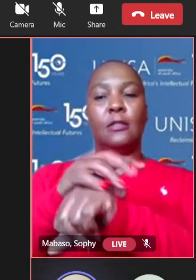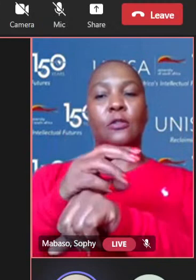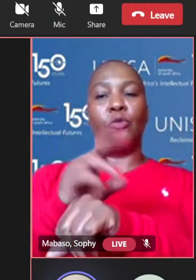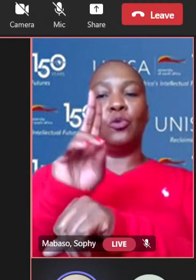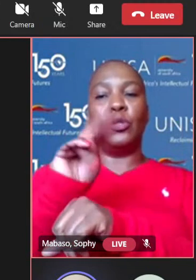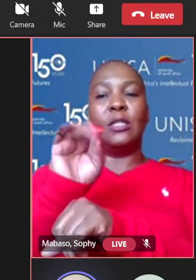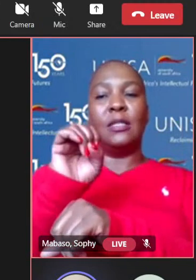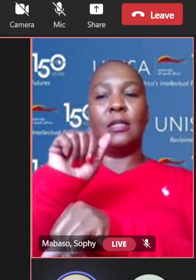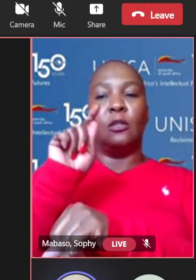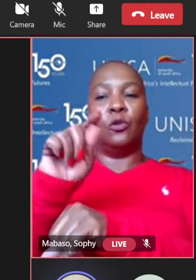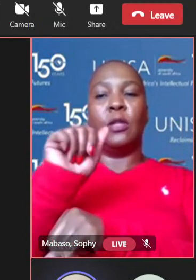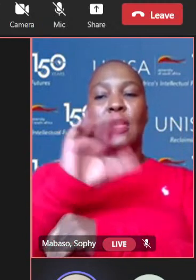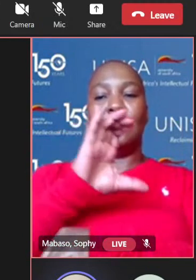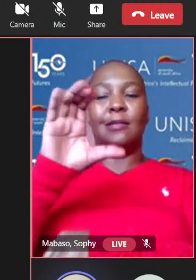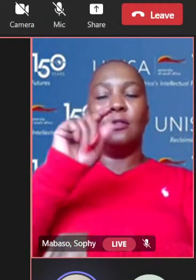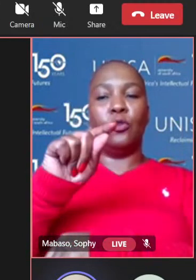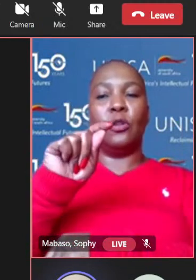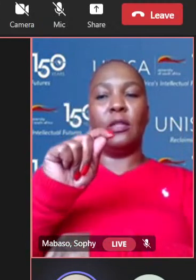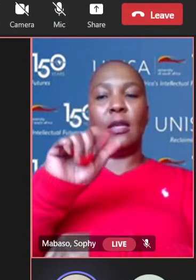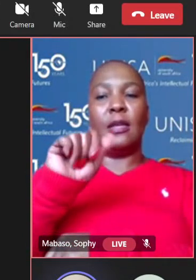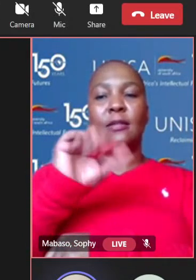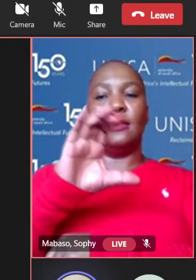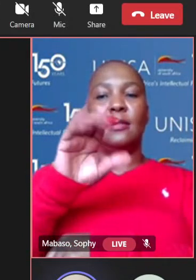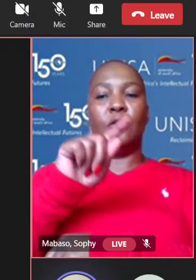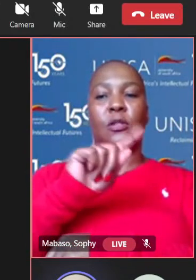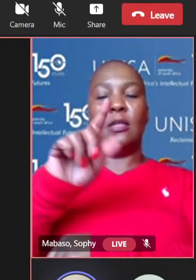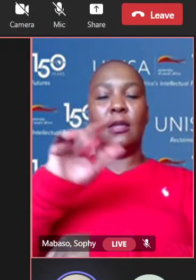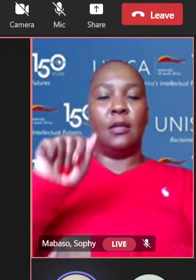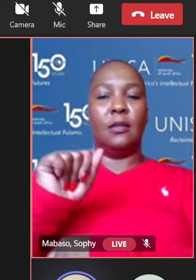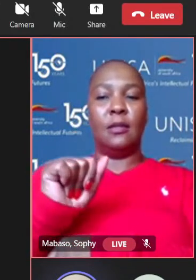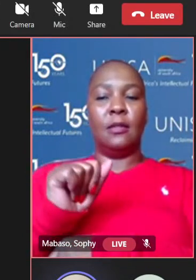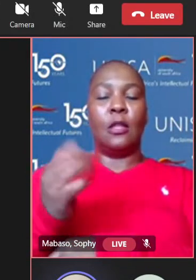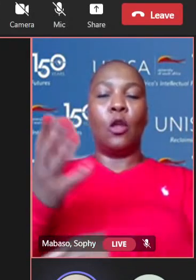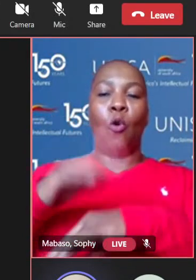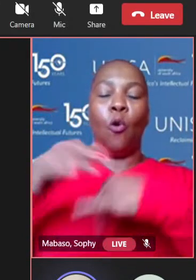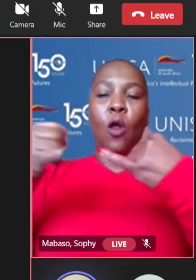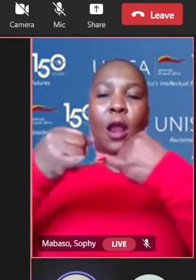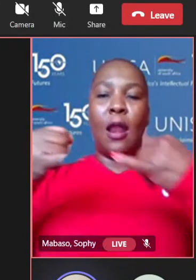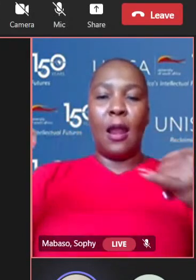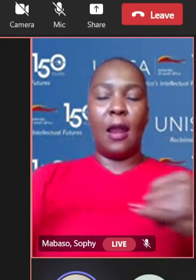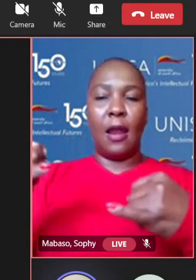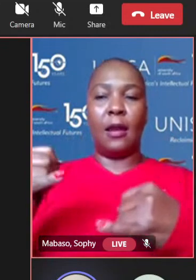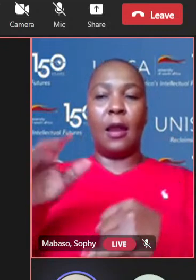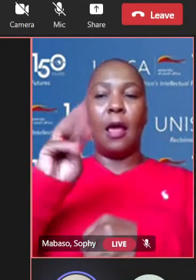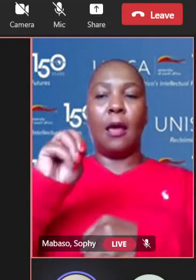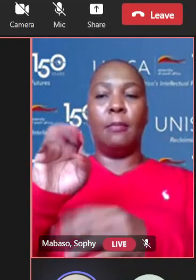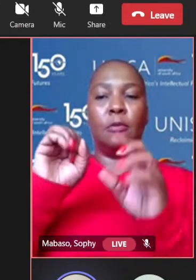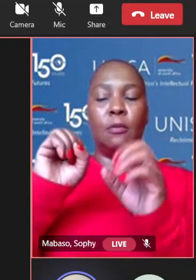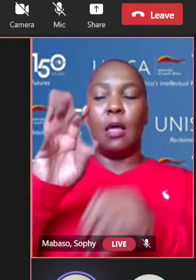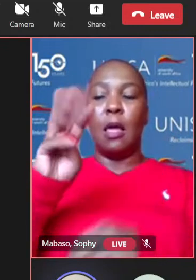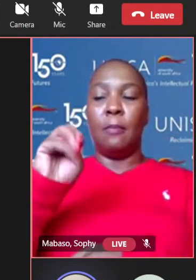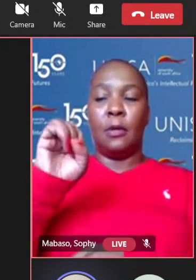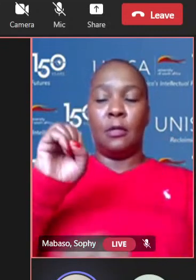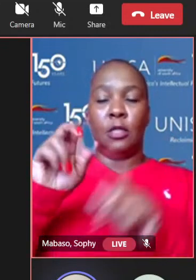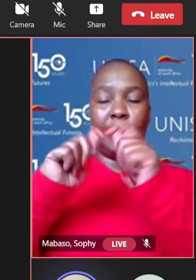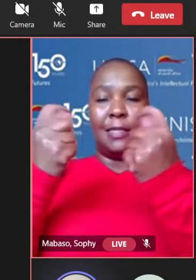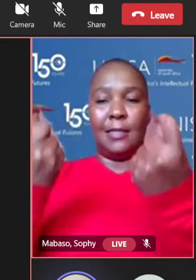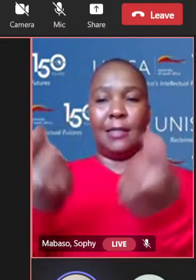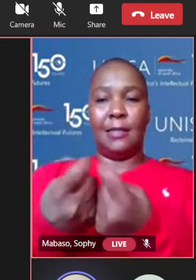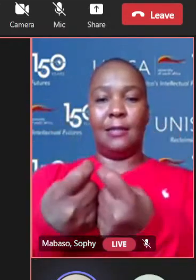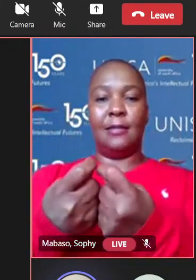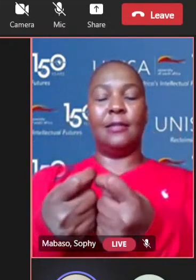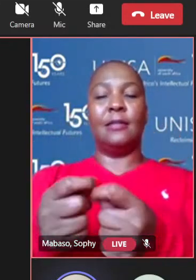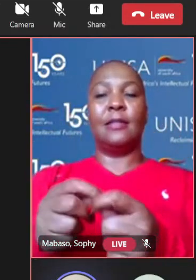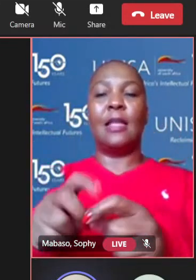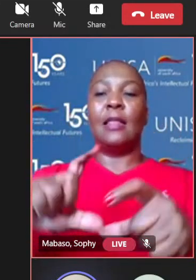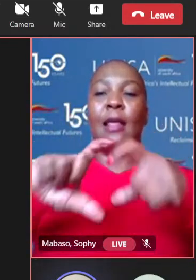counselling@unisa.ac.za. We also offer online appointments on Microsoft Teams. So there's also a link that you can use